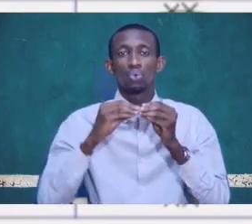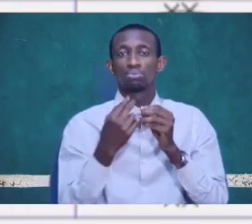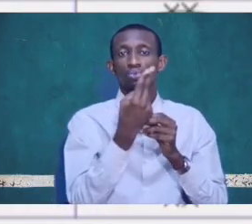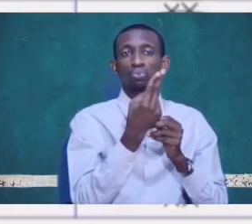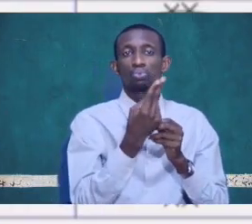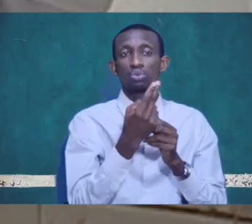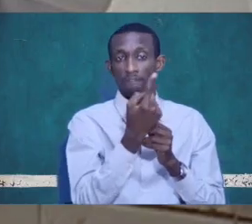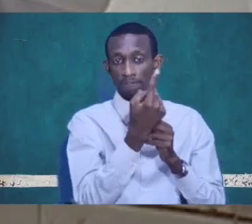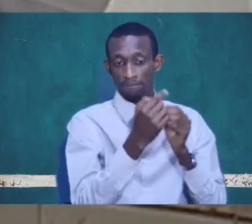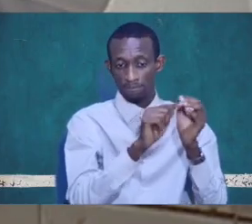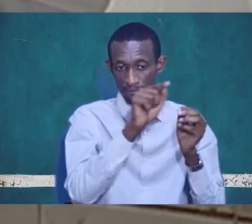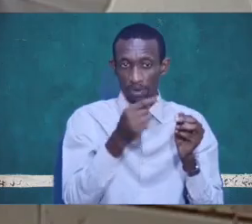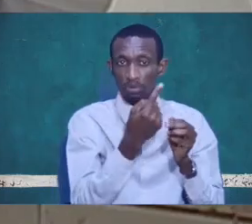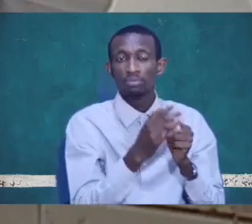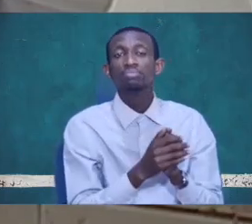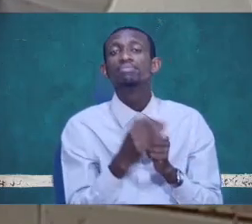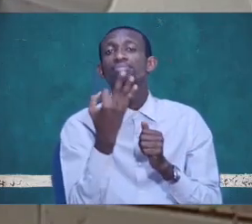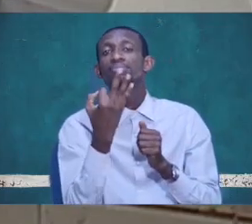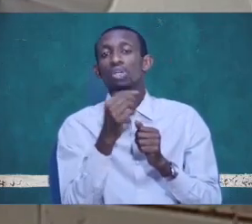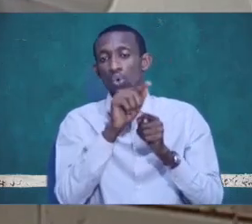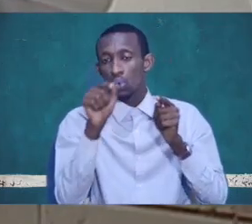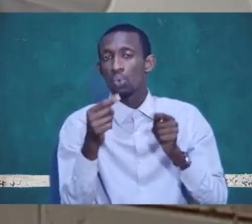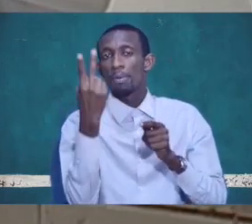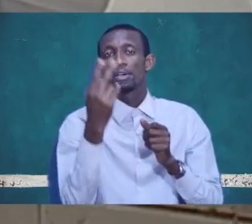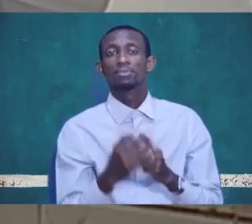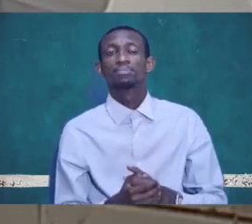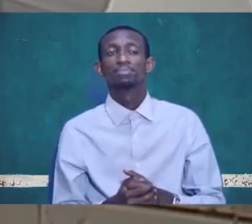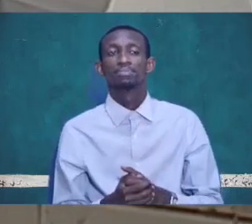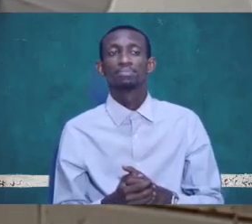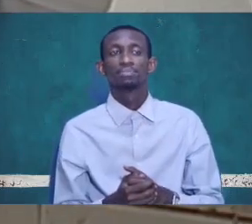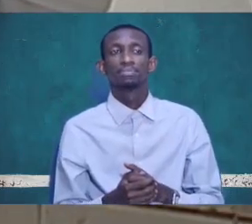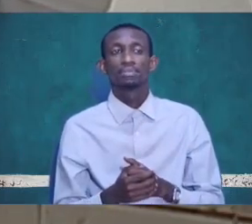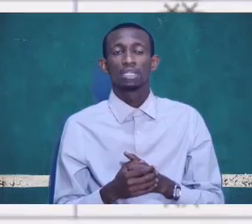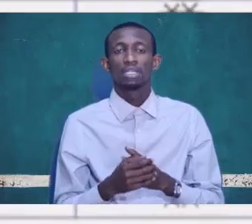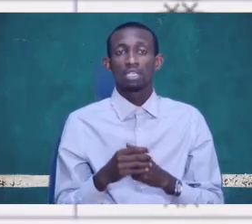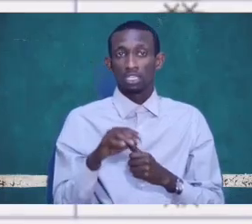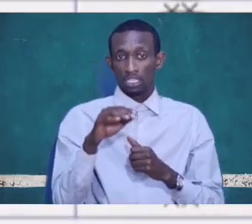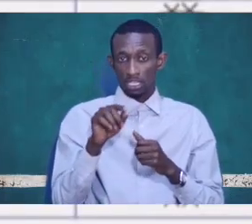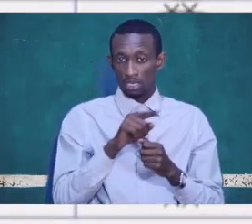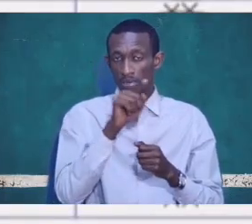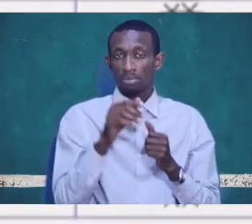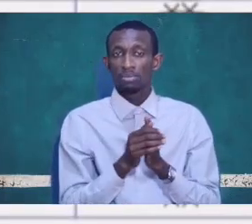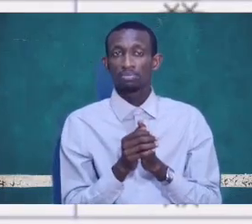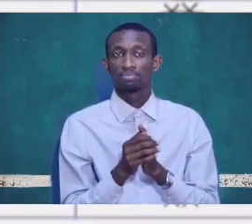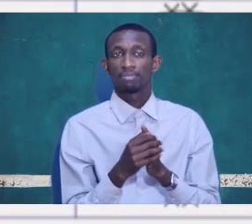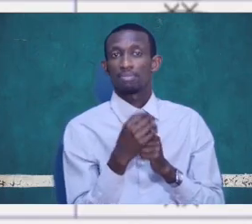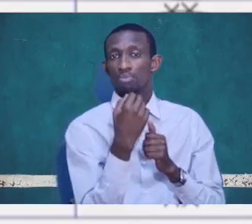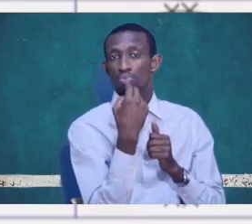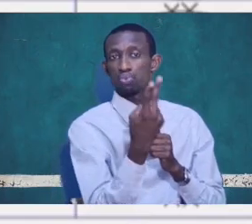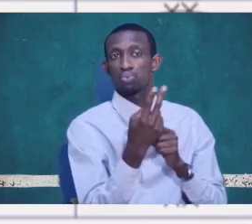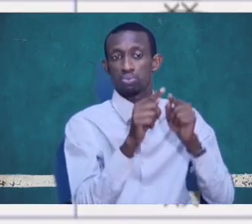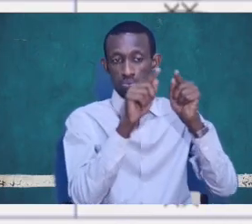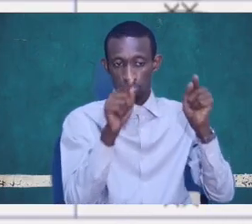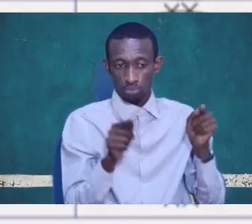shell. On the diagram, we have 2 electrons in the first shell and 3 electrons on the outer